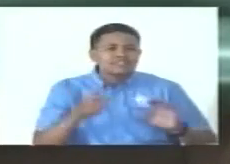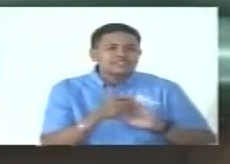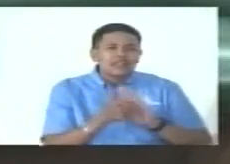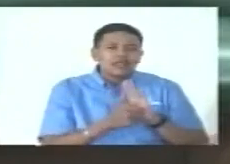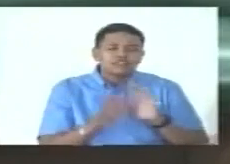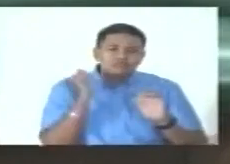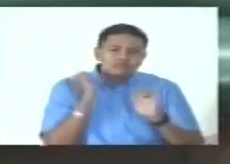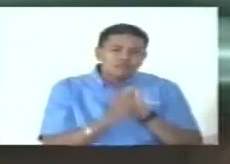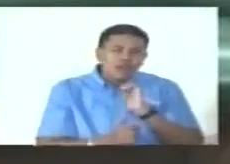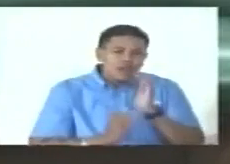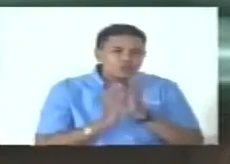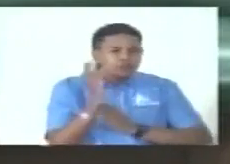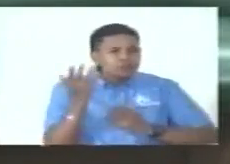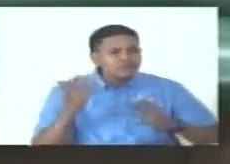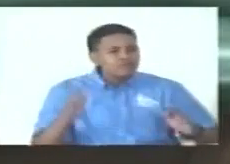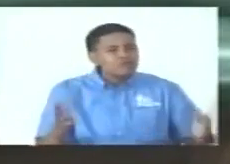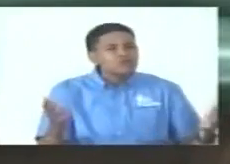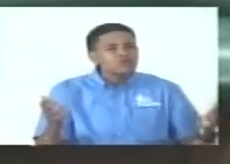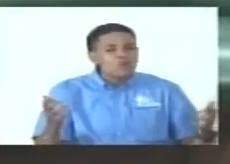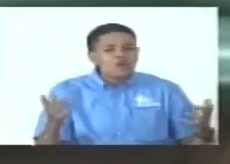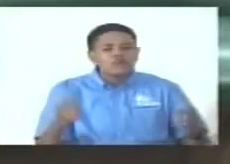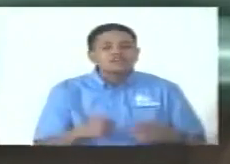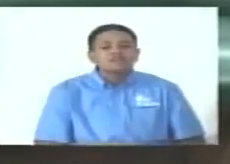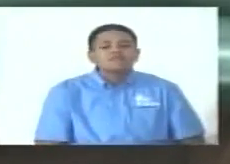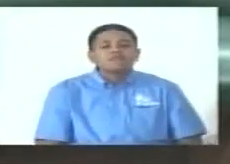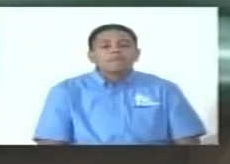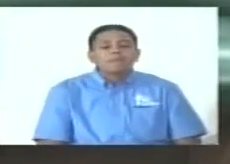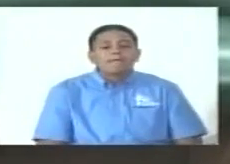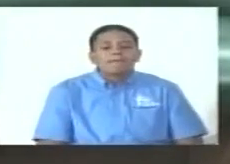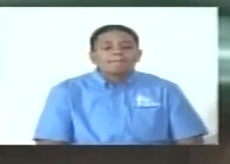legislation through. And